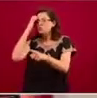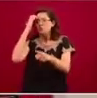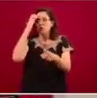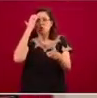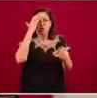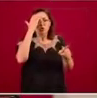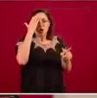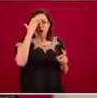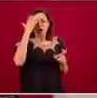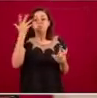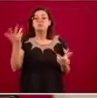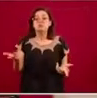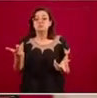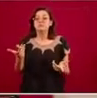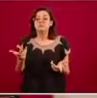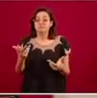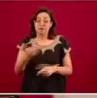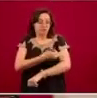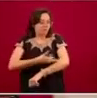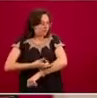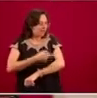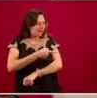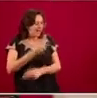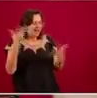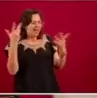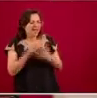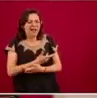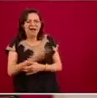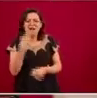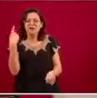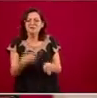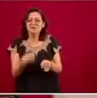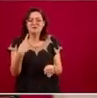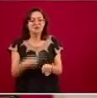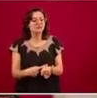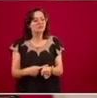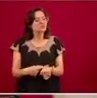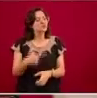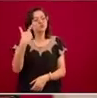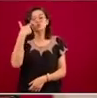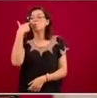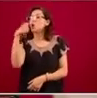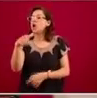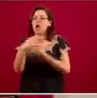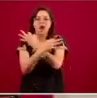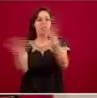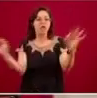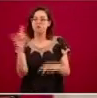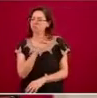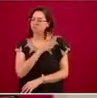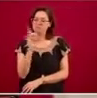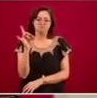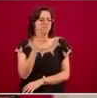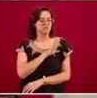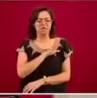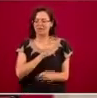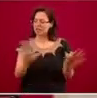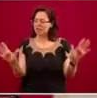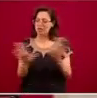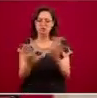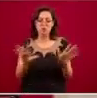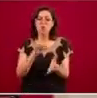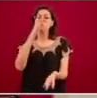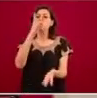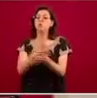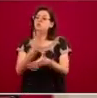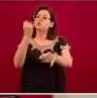and suddenly you realize that this has already happened to 2 people you know, to 4 people you know, to 10 people you know, to 30 people you know, and suddenly